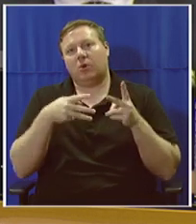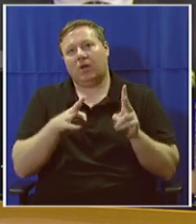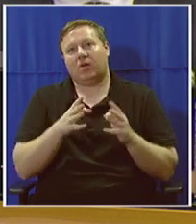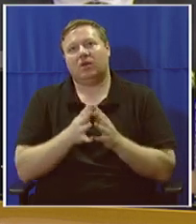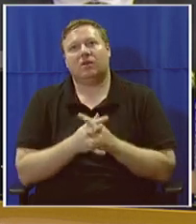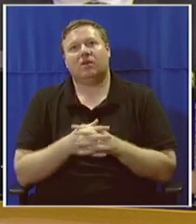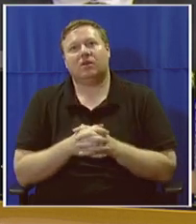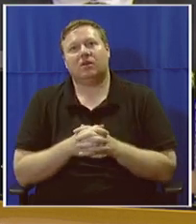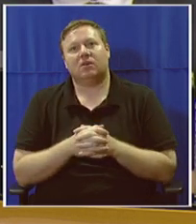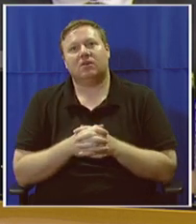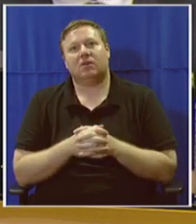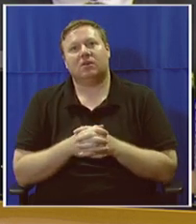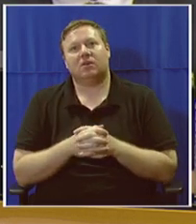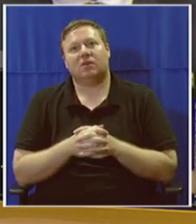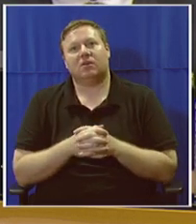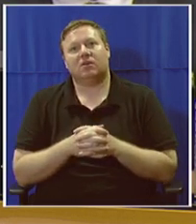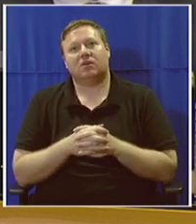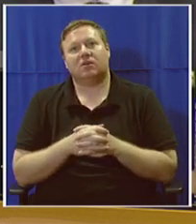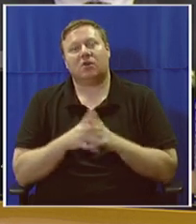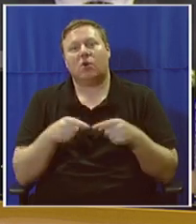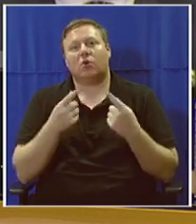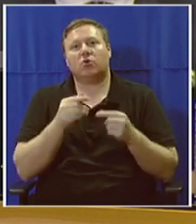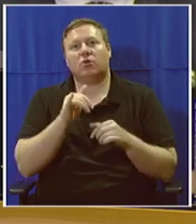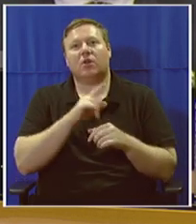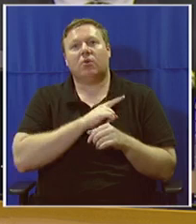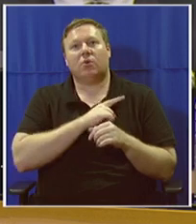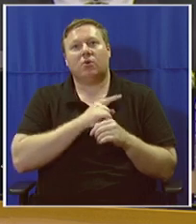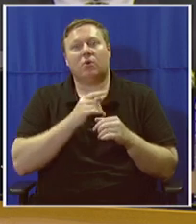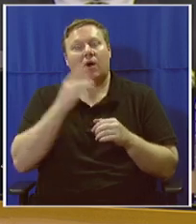you can't do that, because when you have a small mind,